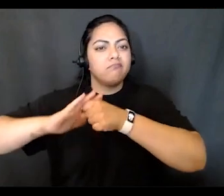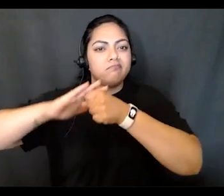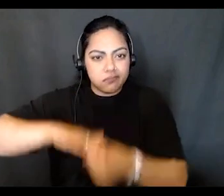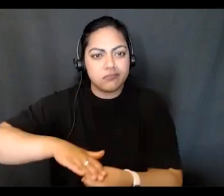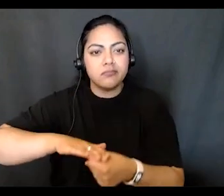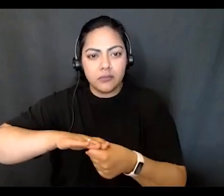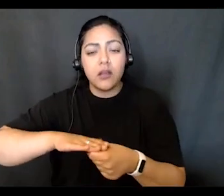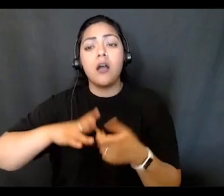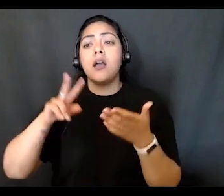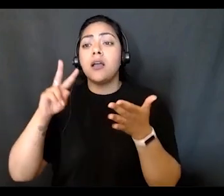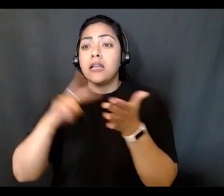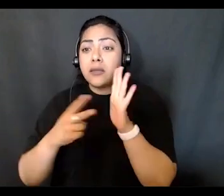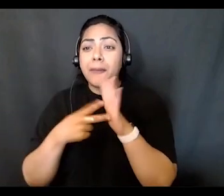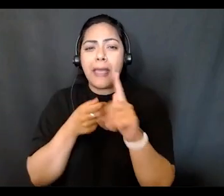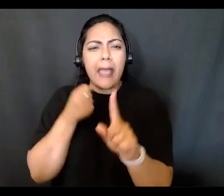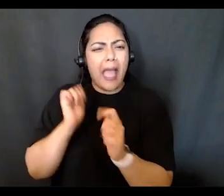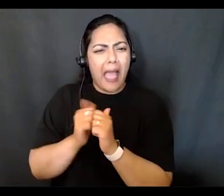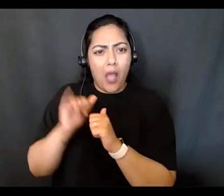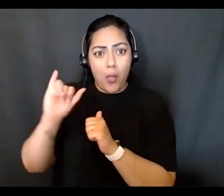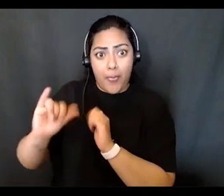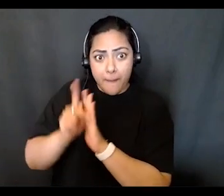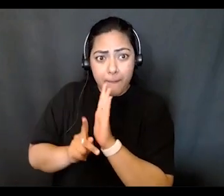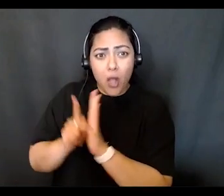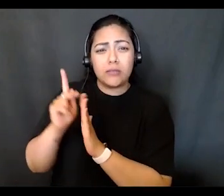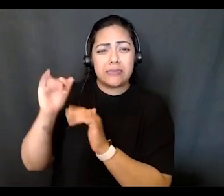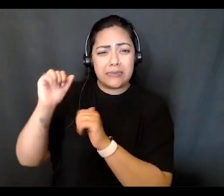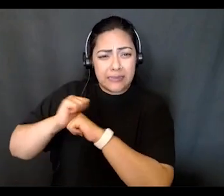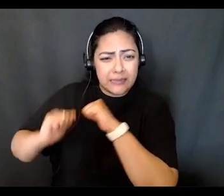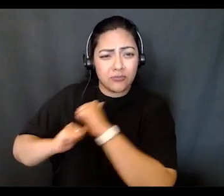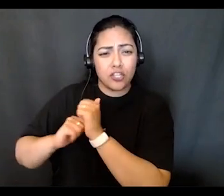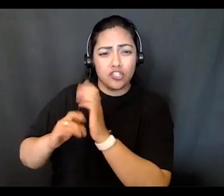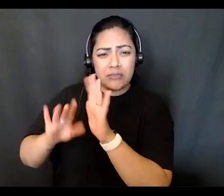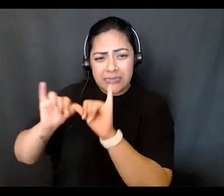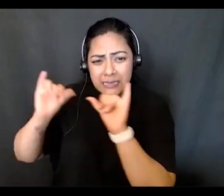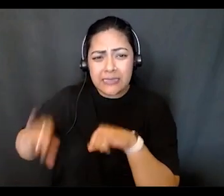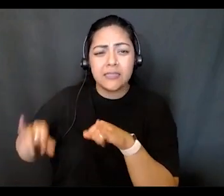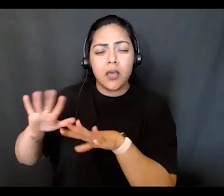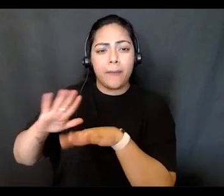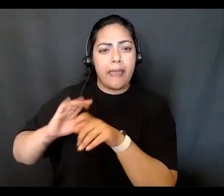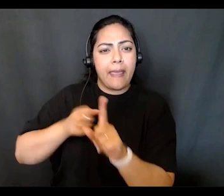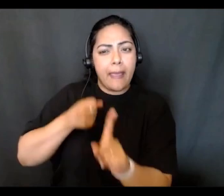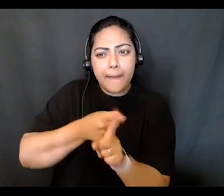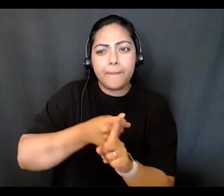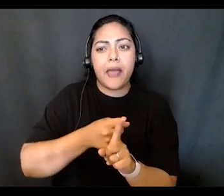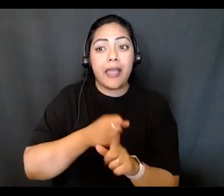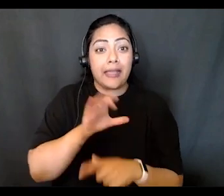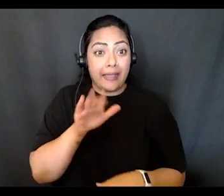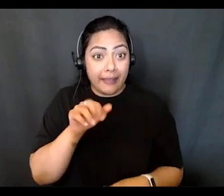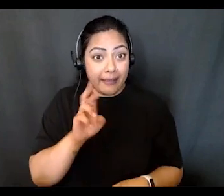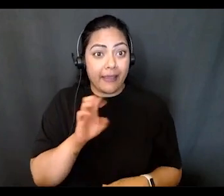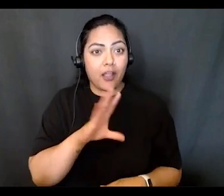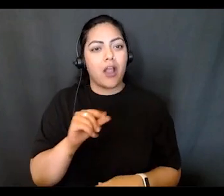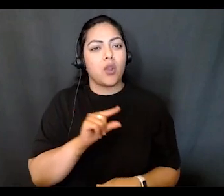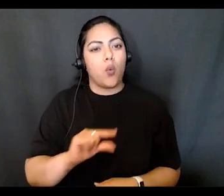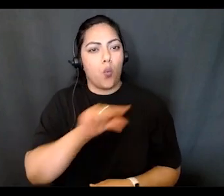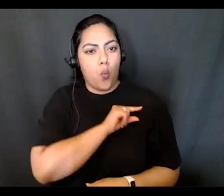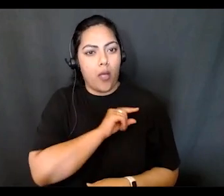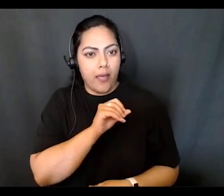care? How does it impact the delivery of care? Right. So really understanding why, say, for example, Black folks